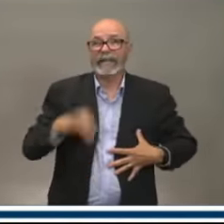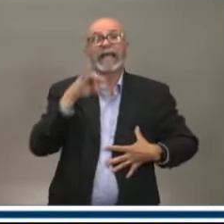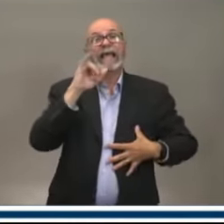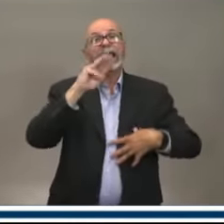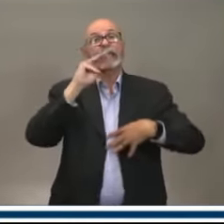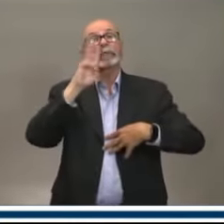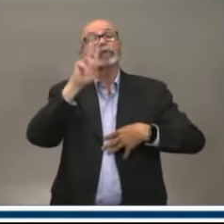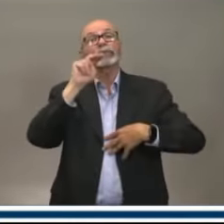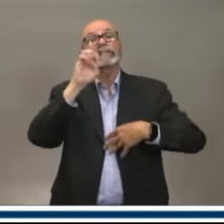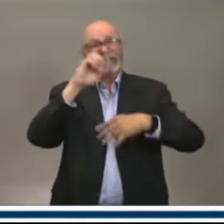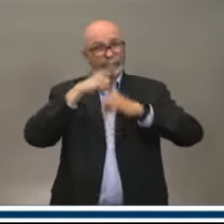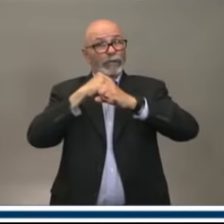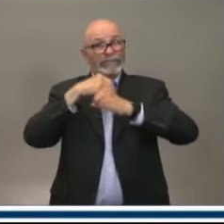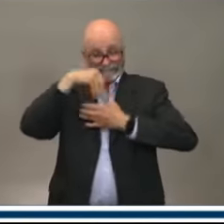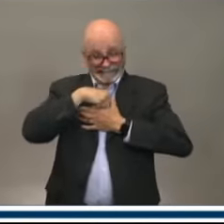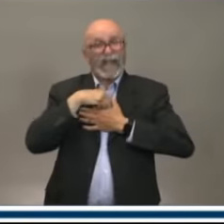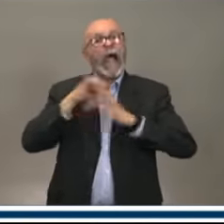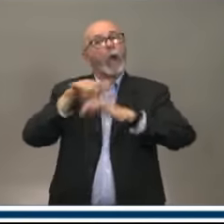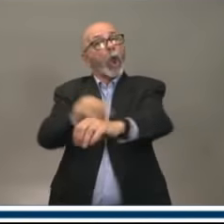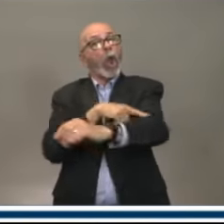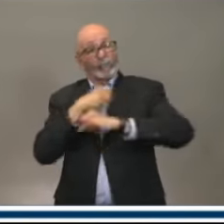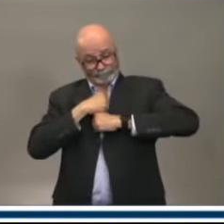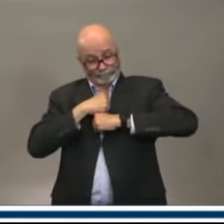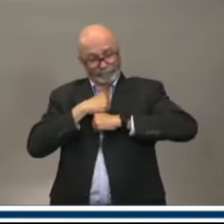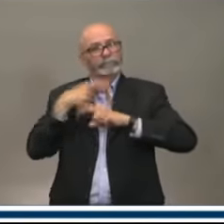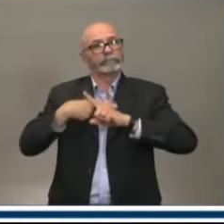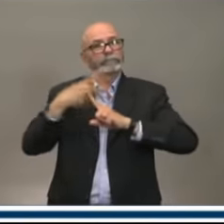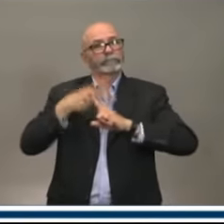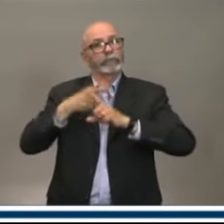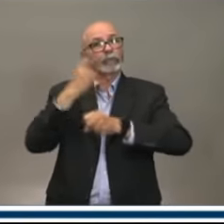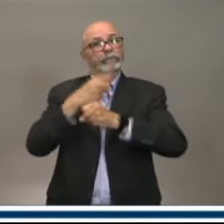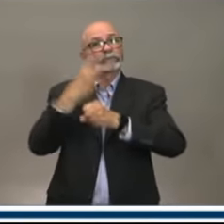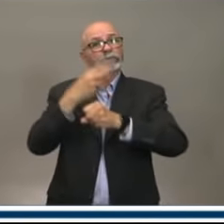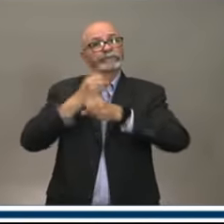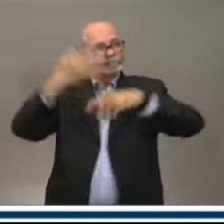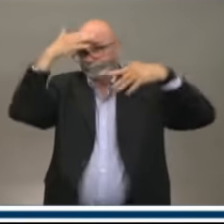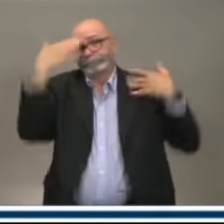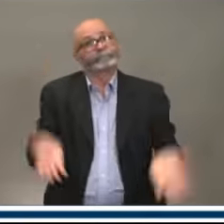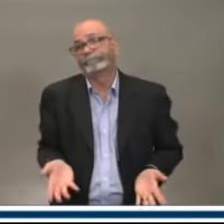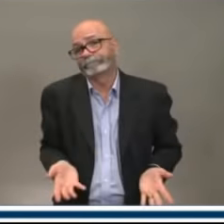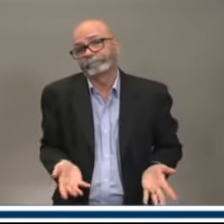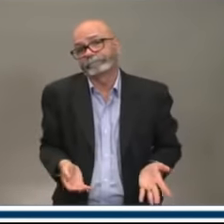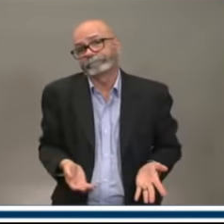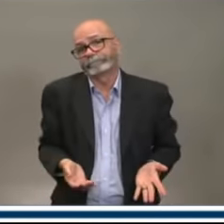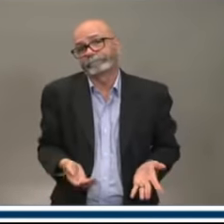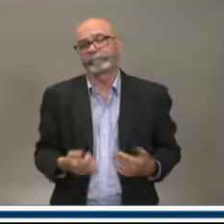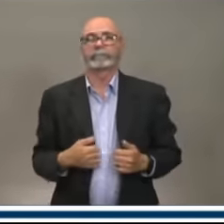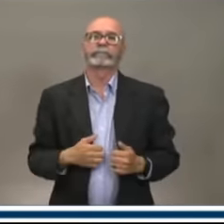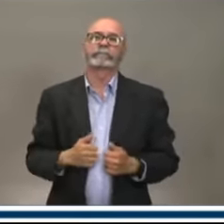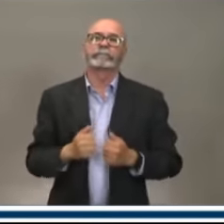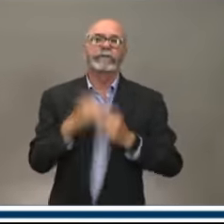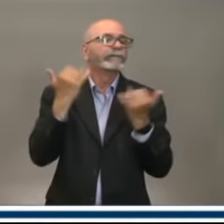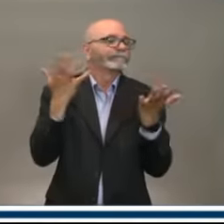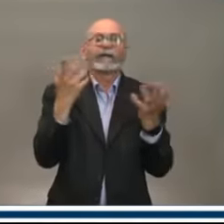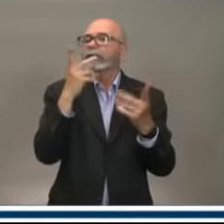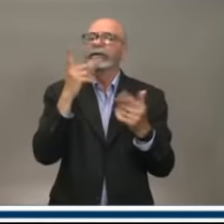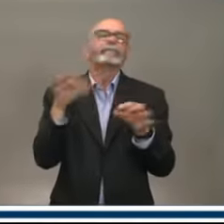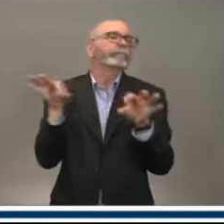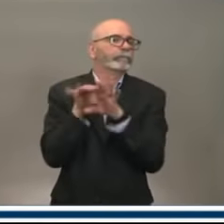we have a high enough level of herd immunity to minimize the transmission of this virus.